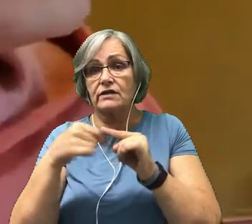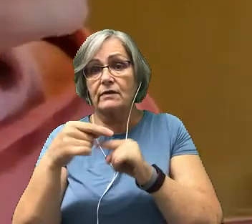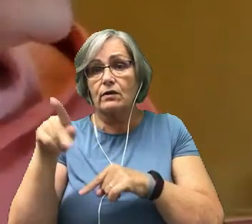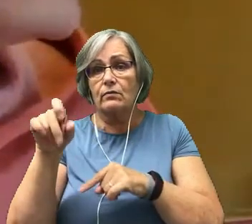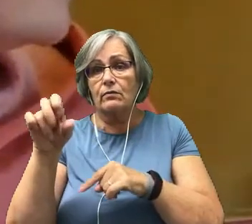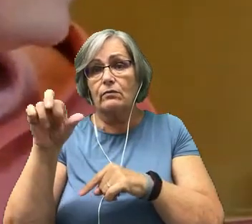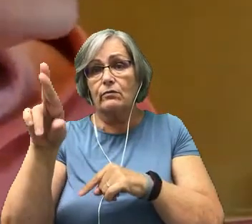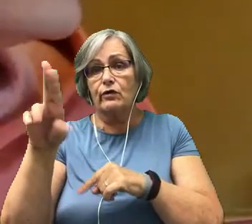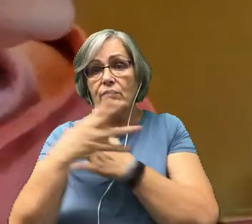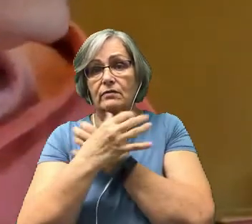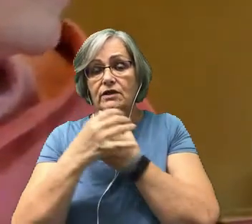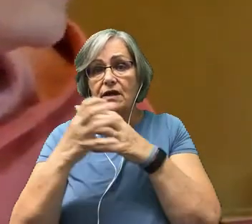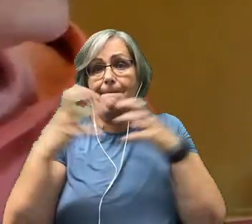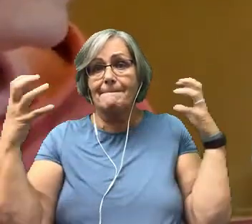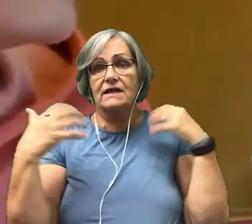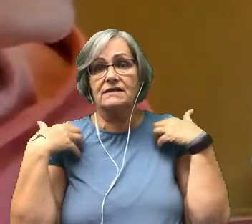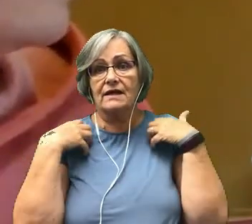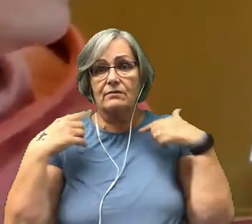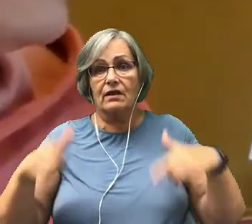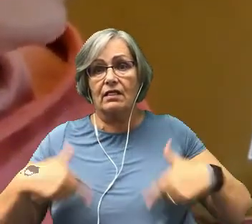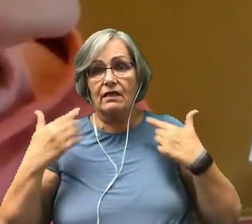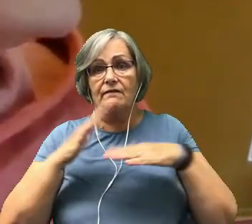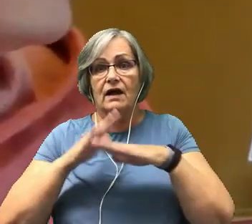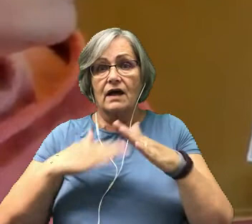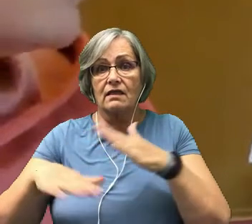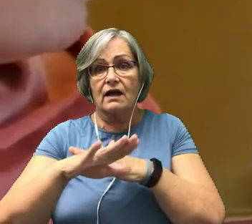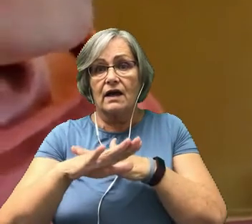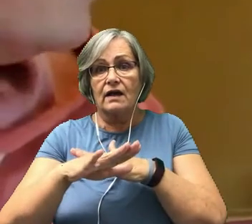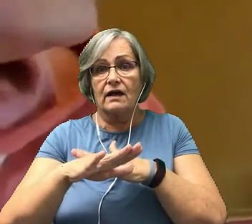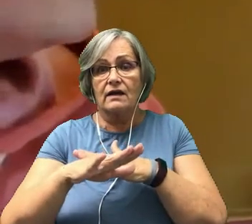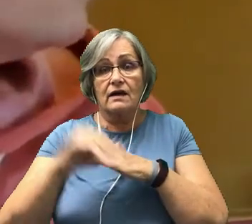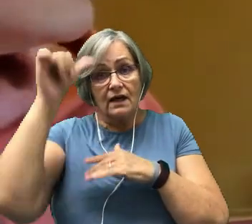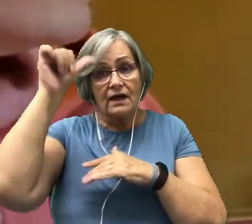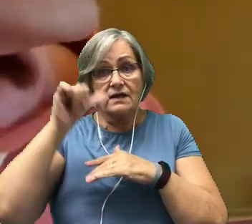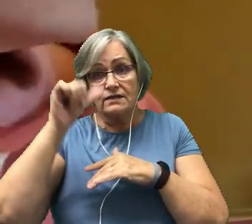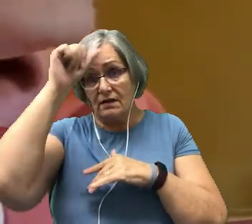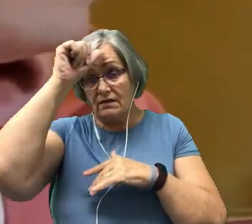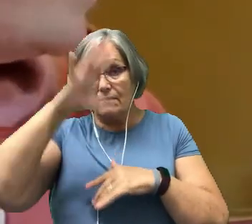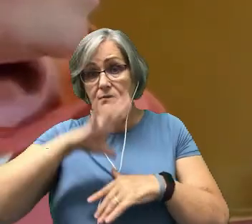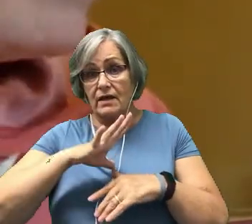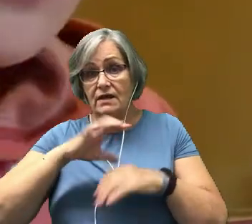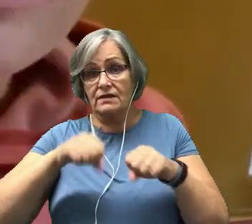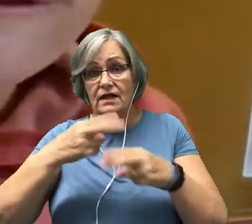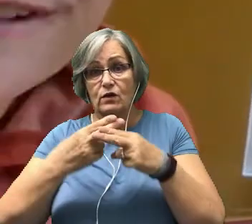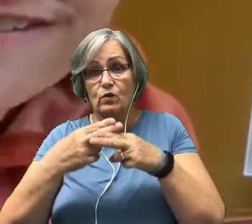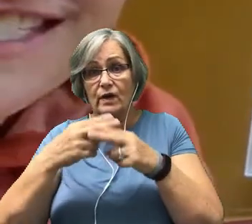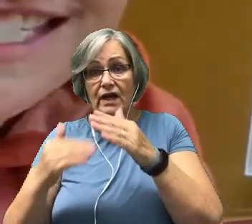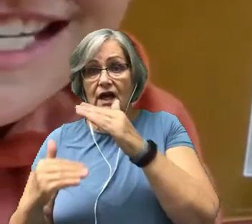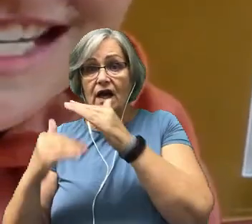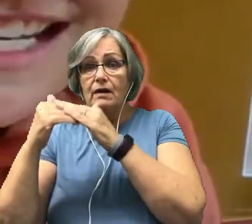one of the biggest animals living on land. Adult male polar bears can weigh up to